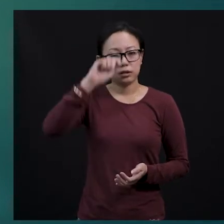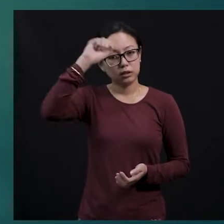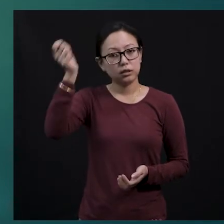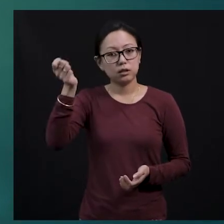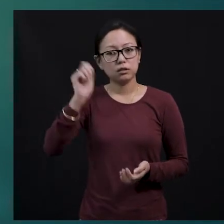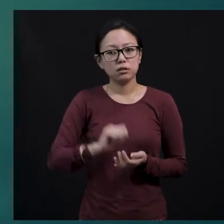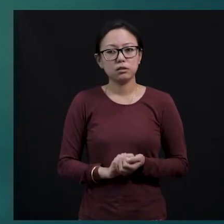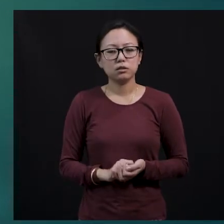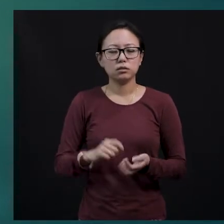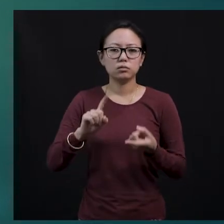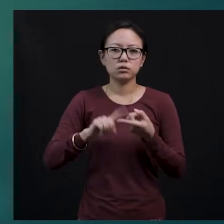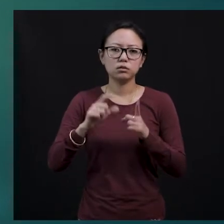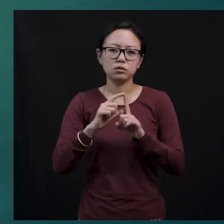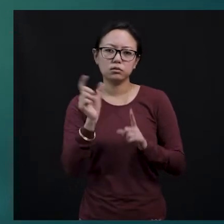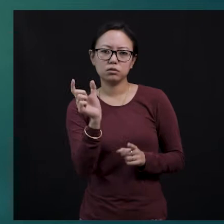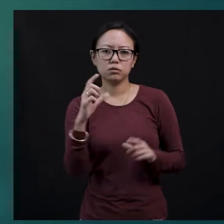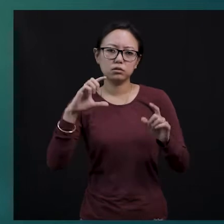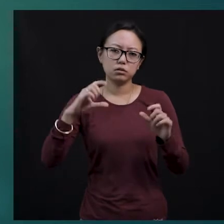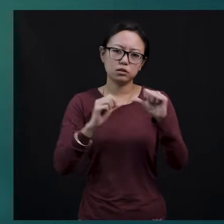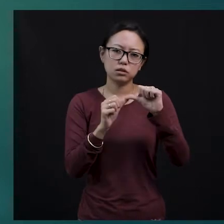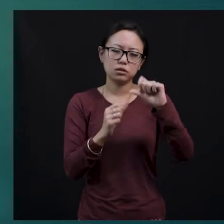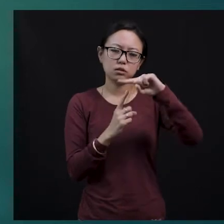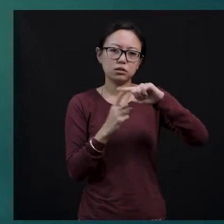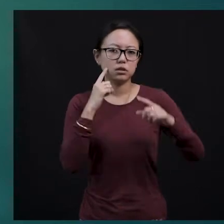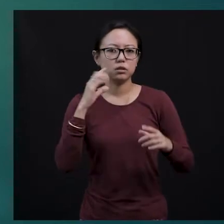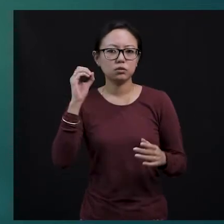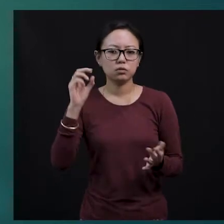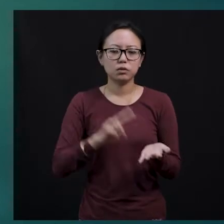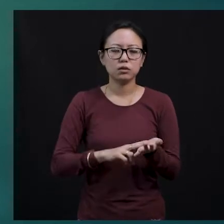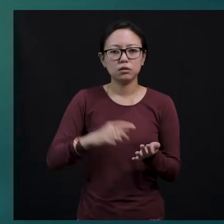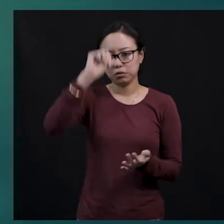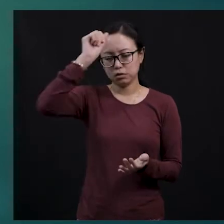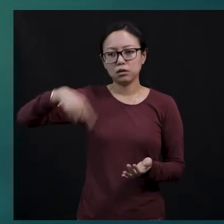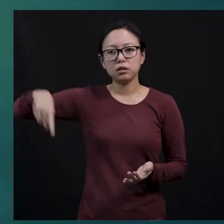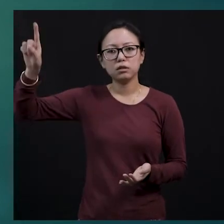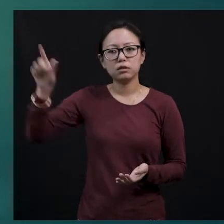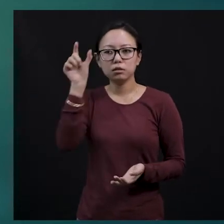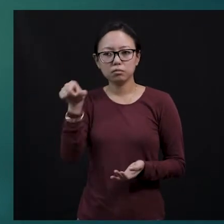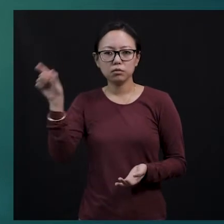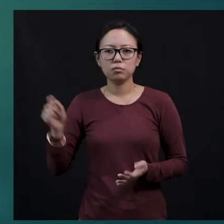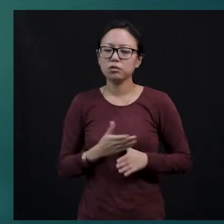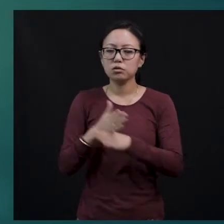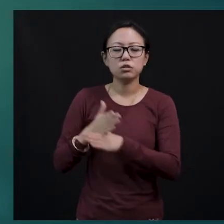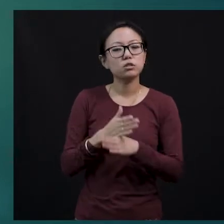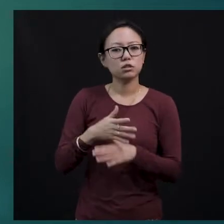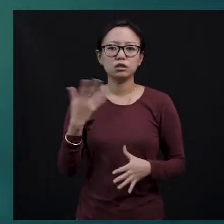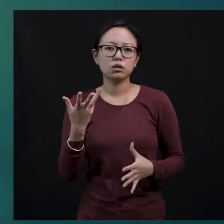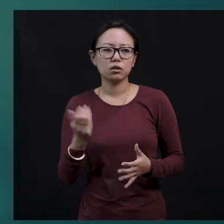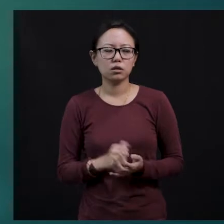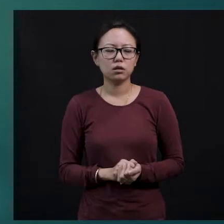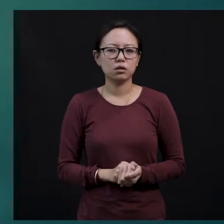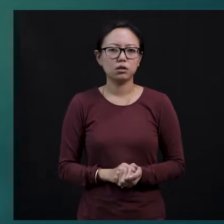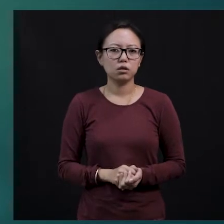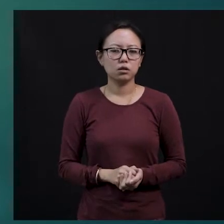ways of education to Indians. We read and we understood that the regional languages took a